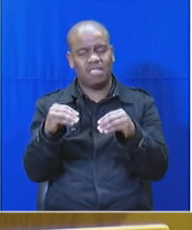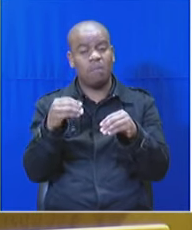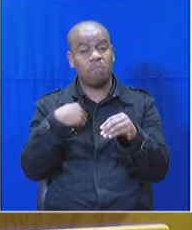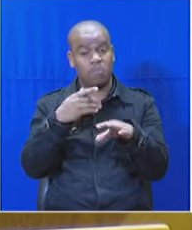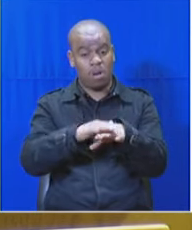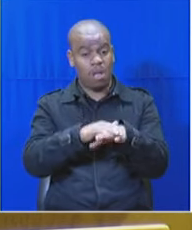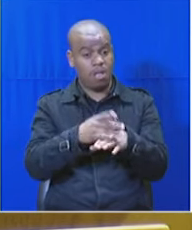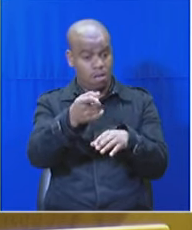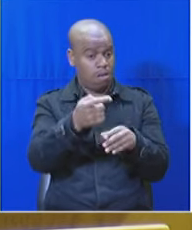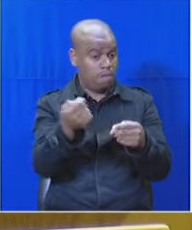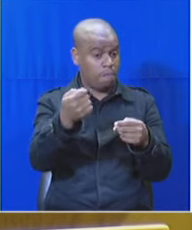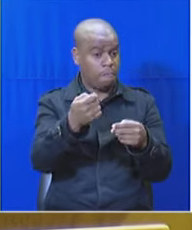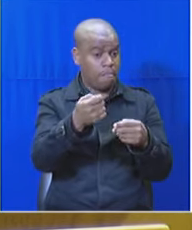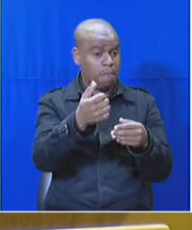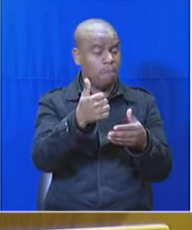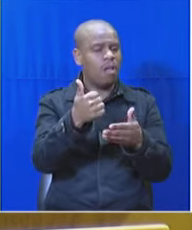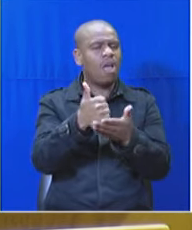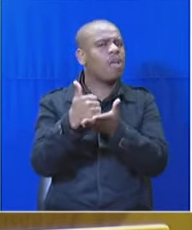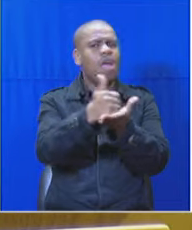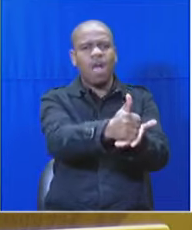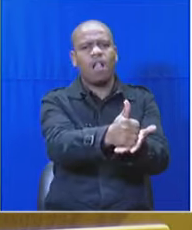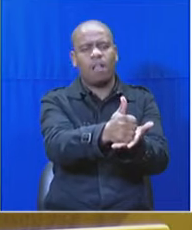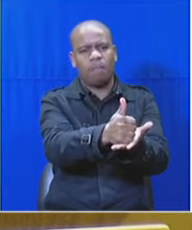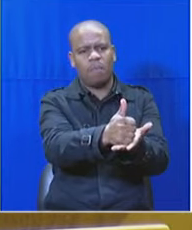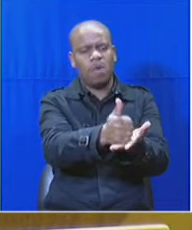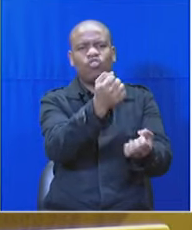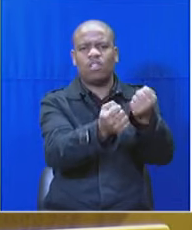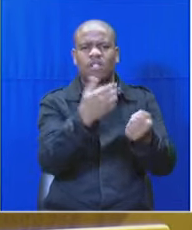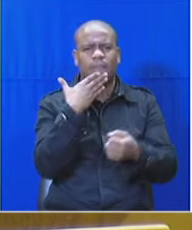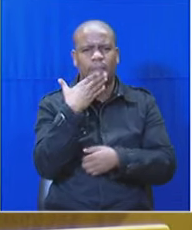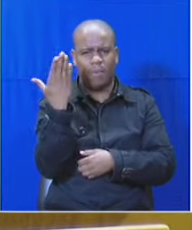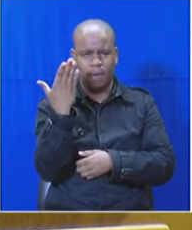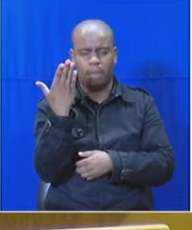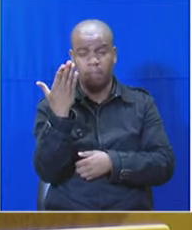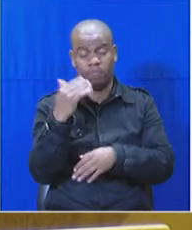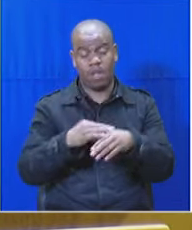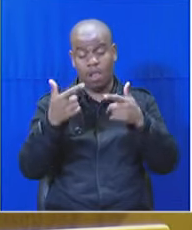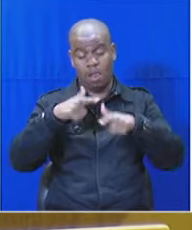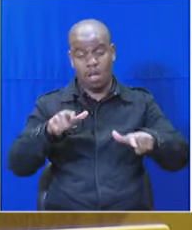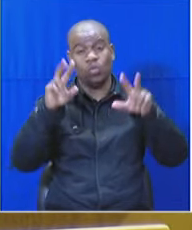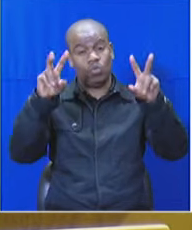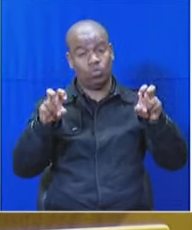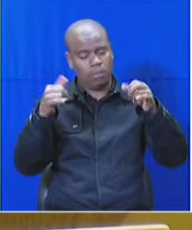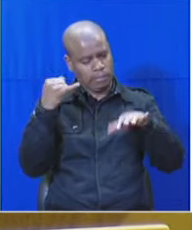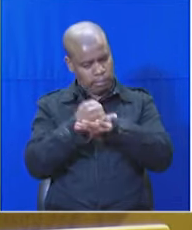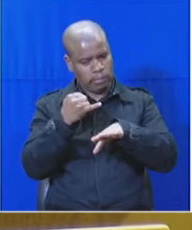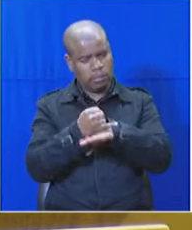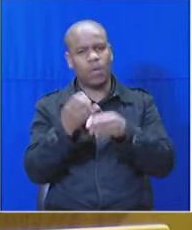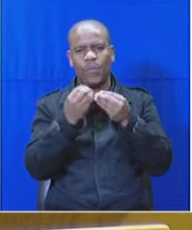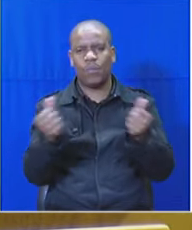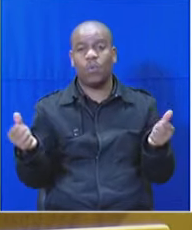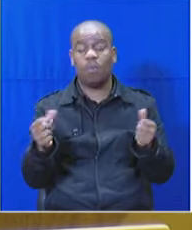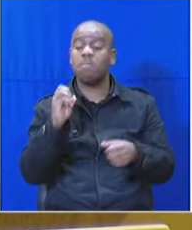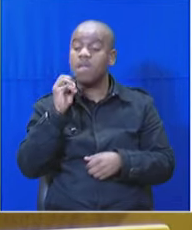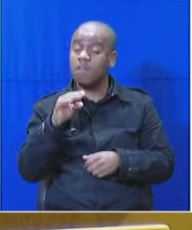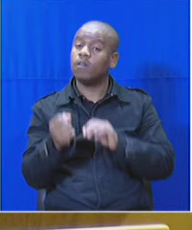redress because they are the least organized and mobilized. The land question must be resolved, if needs be,